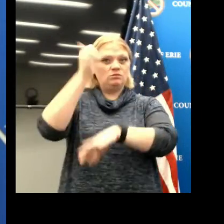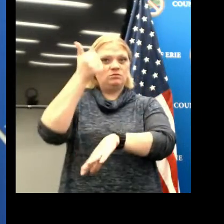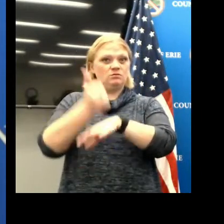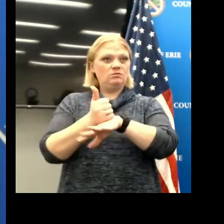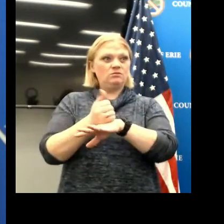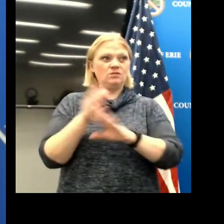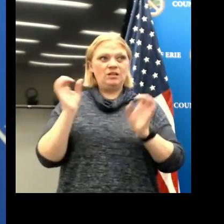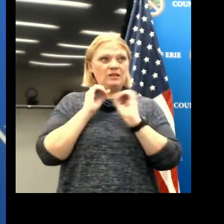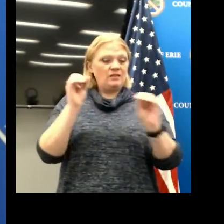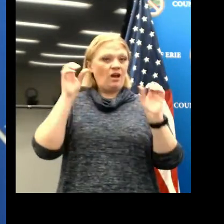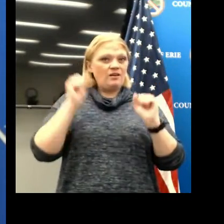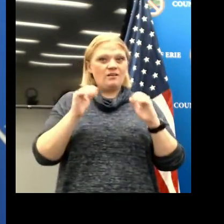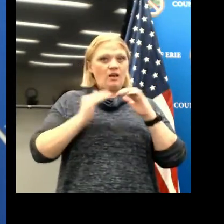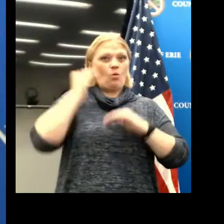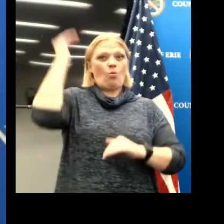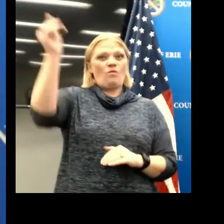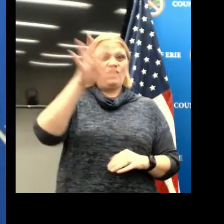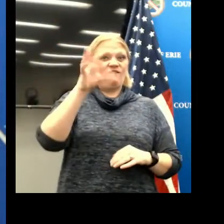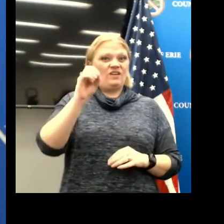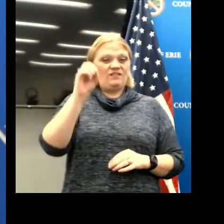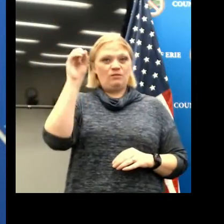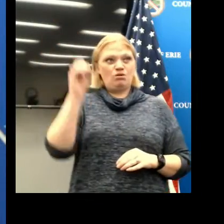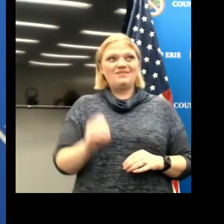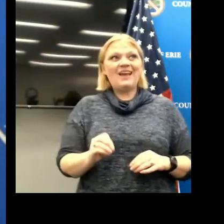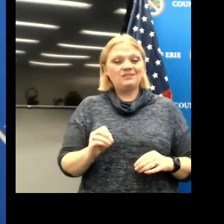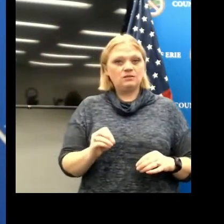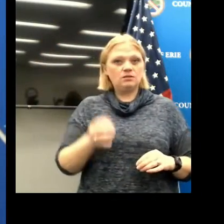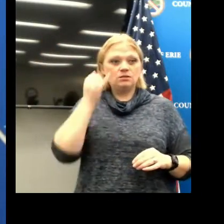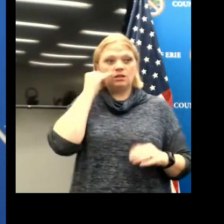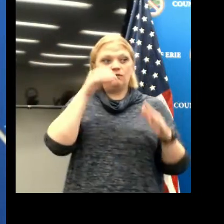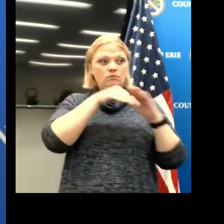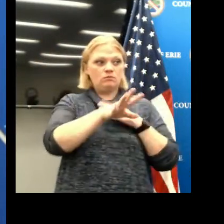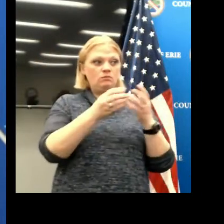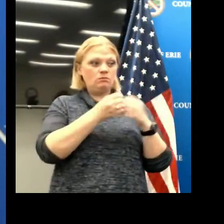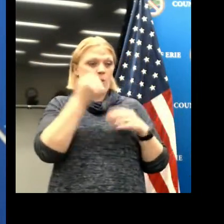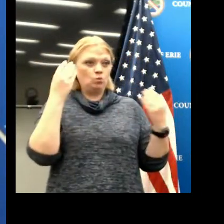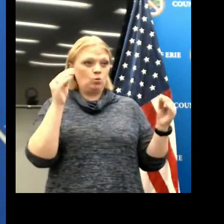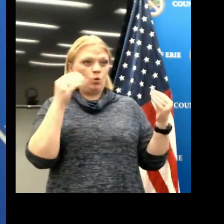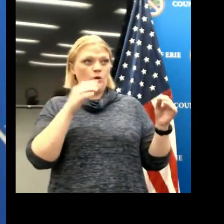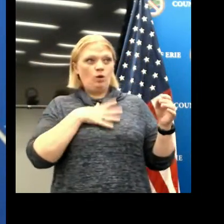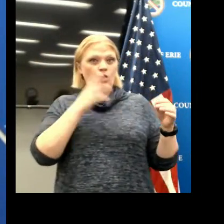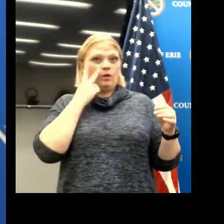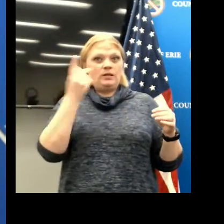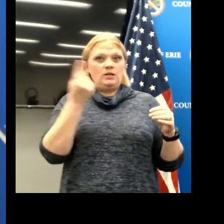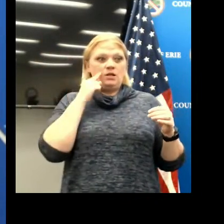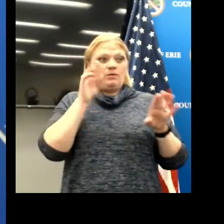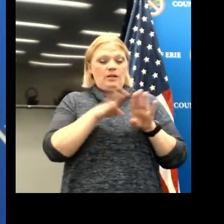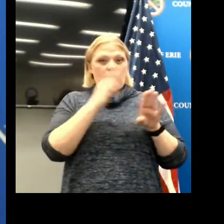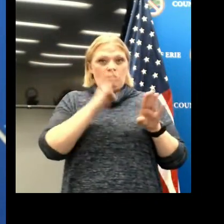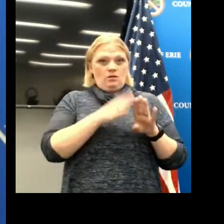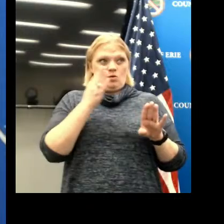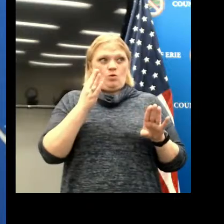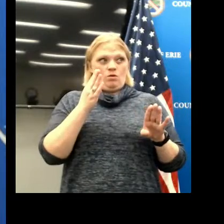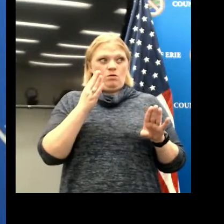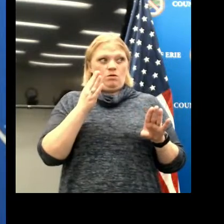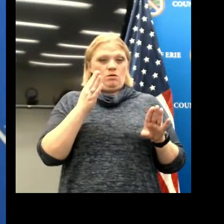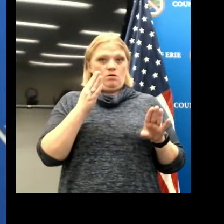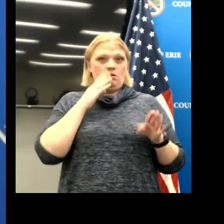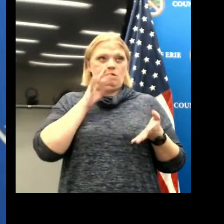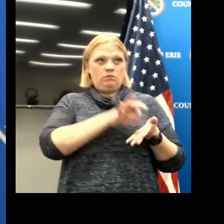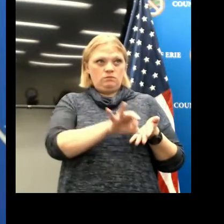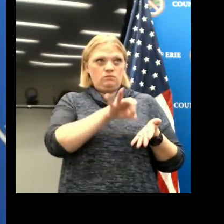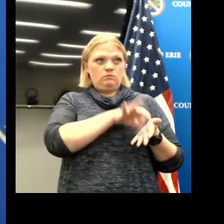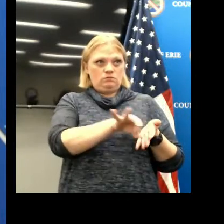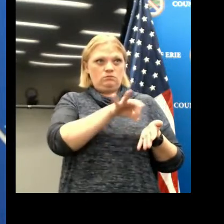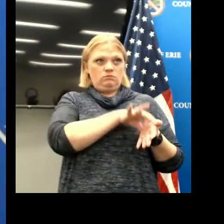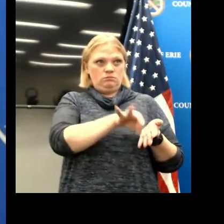None of them can be above 50% capacity. And if you walk into most stores, you will see someone at the door keeping track of how many people